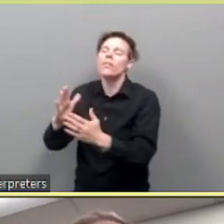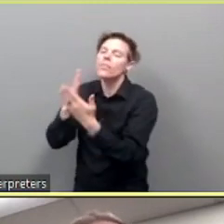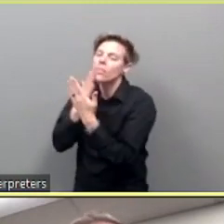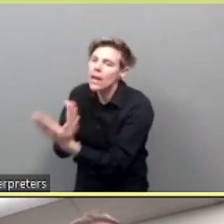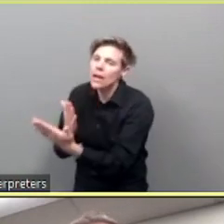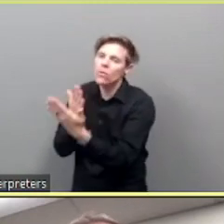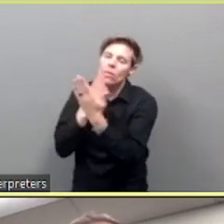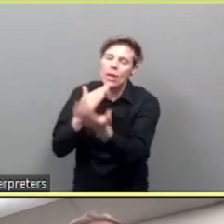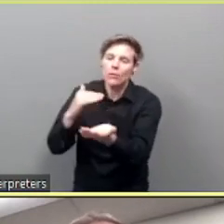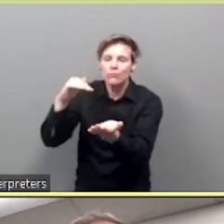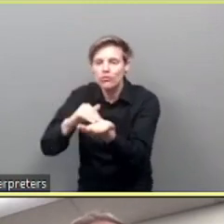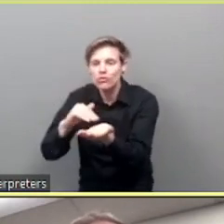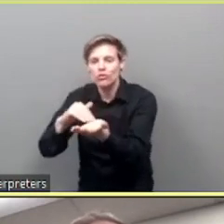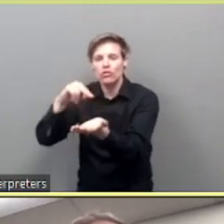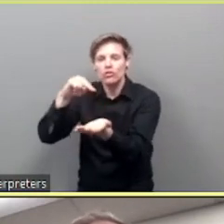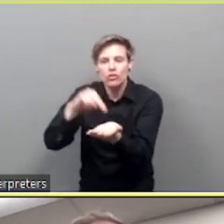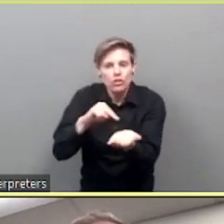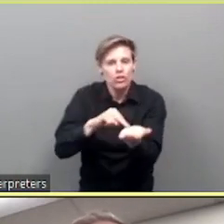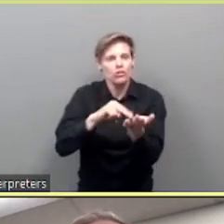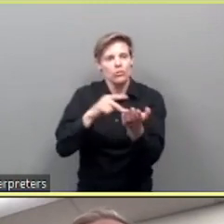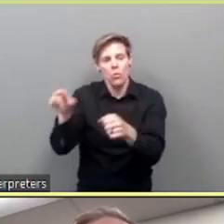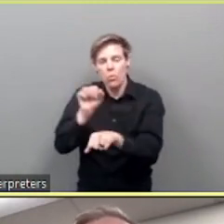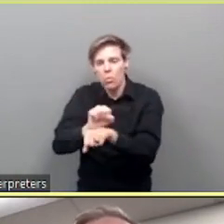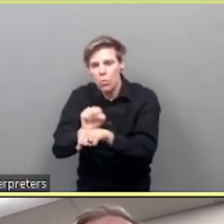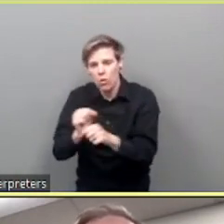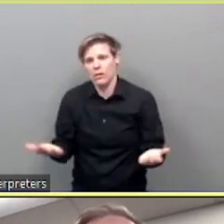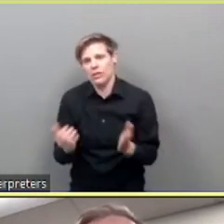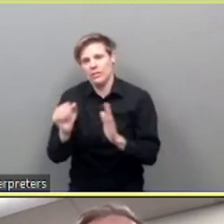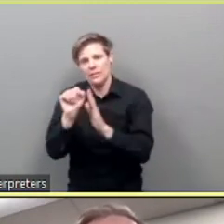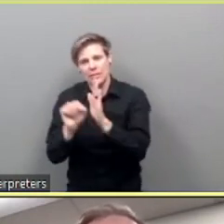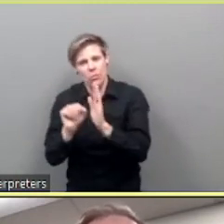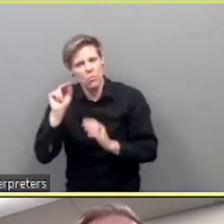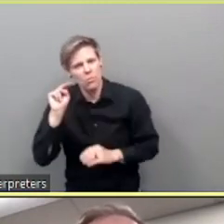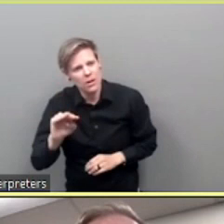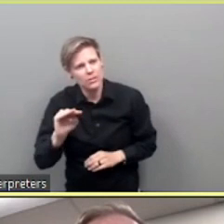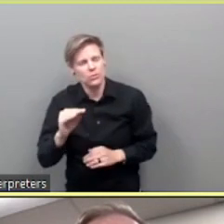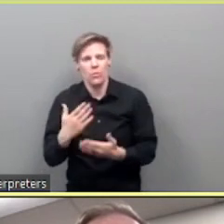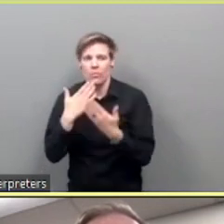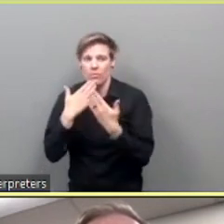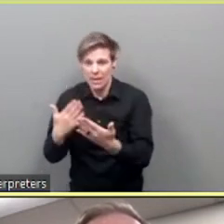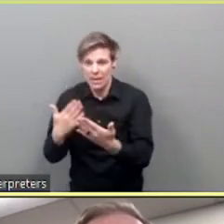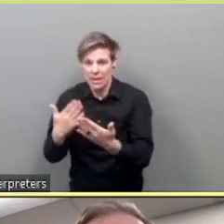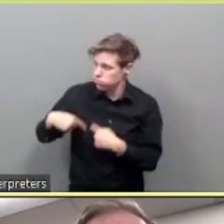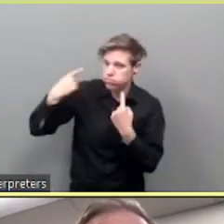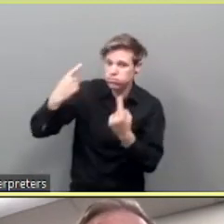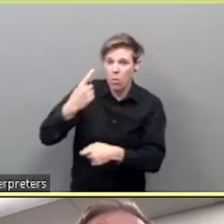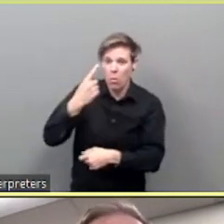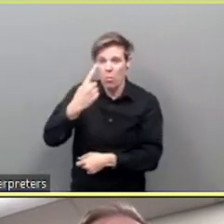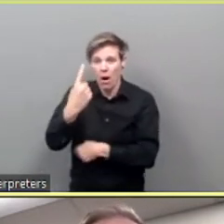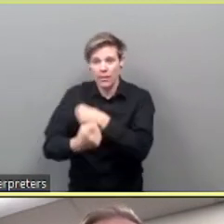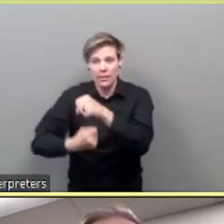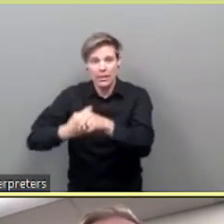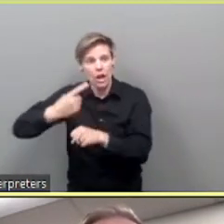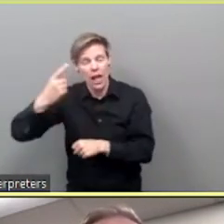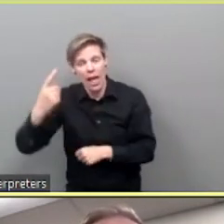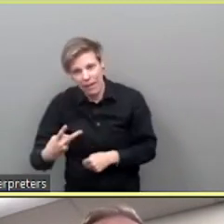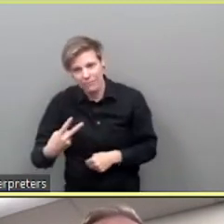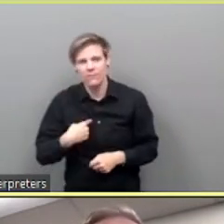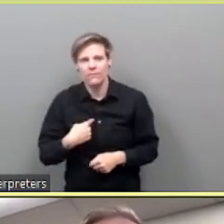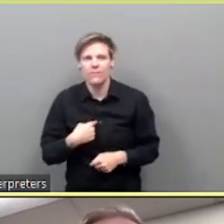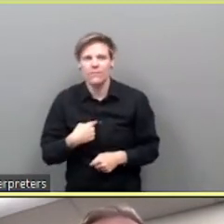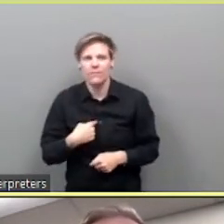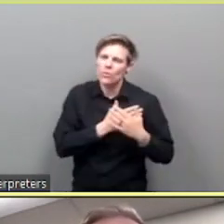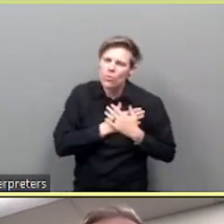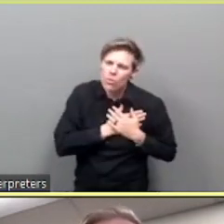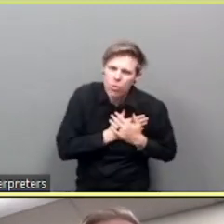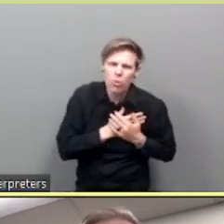past 18 and a half months. And I want you to know that our hearts really go out to you now. I know it's tougher now. I know you're working